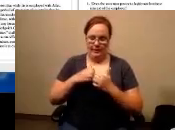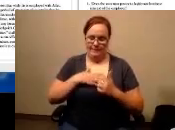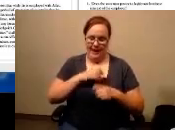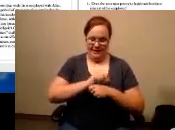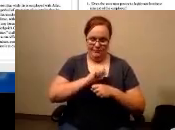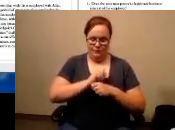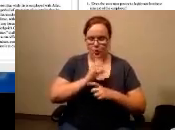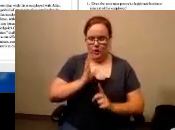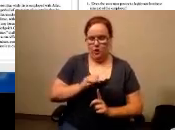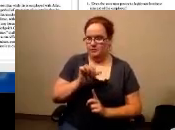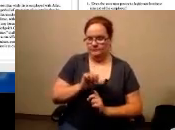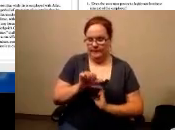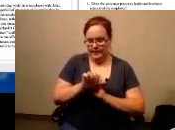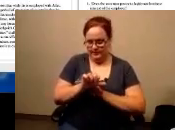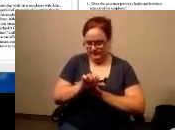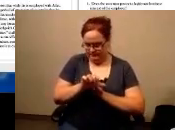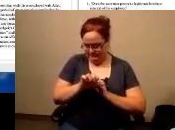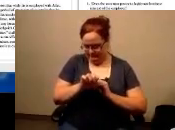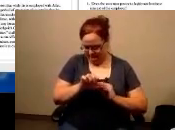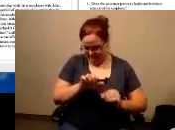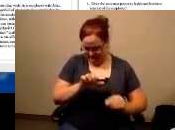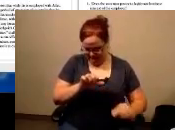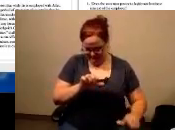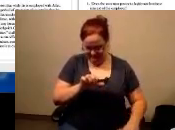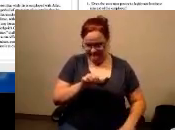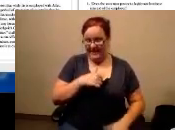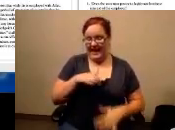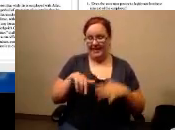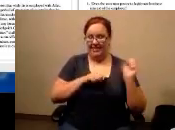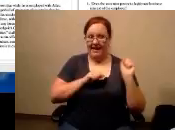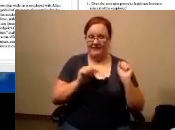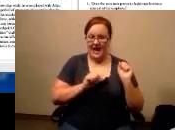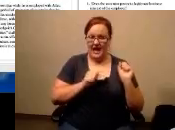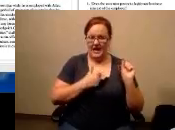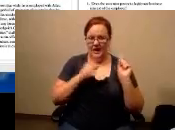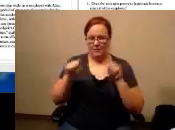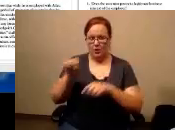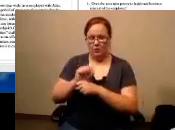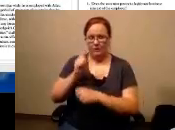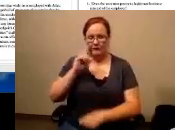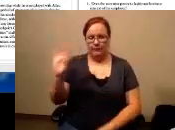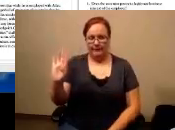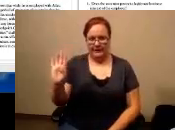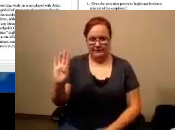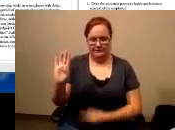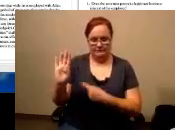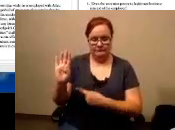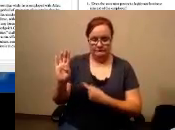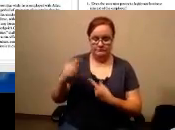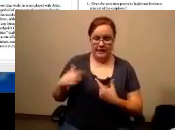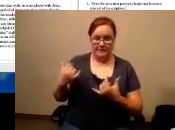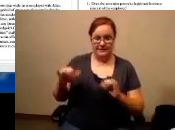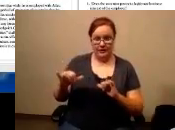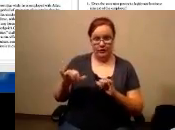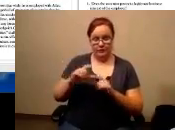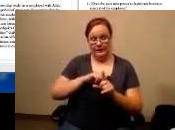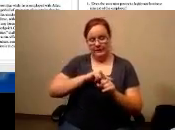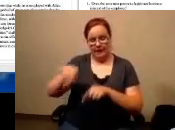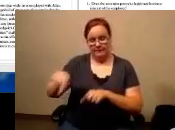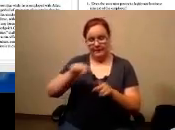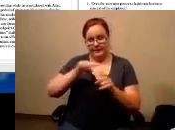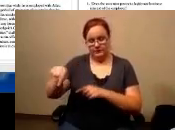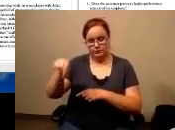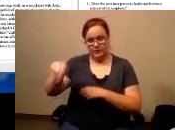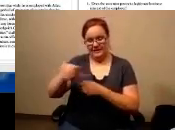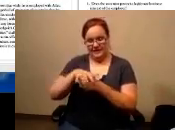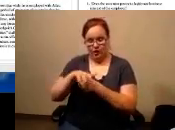A. I left my employment with A and I'm going to work for B. And I'm still going to be calling on this area. And I'm also going to